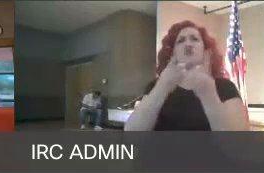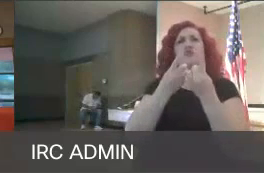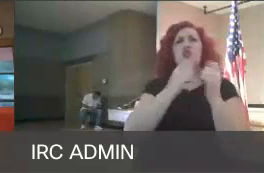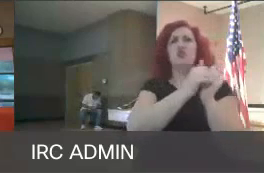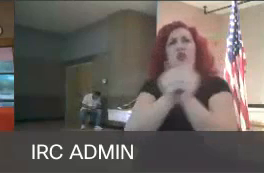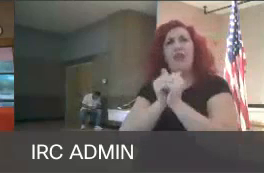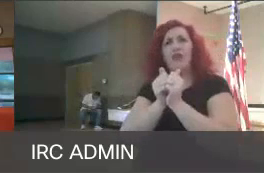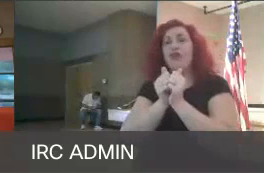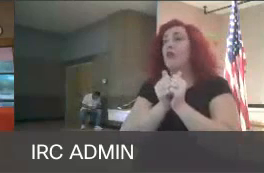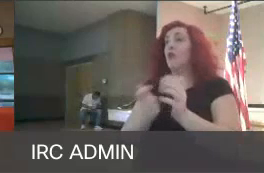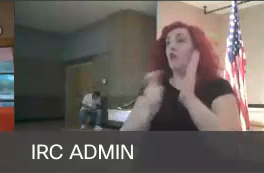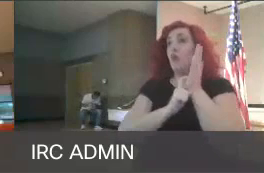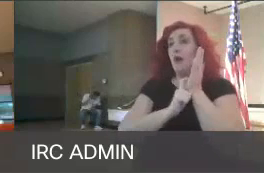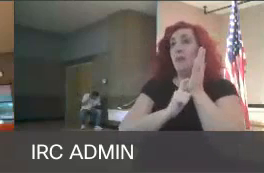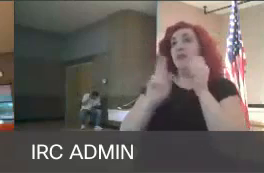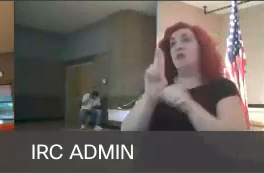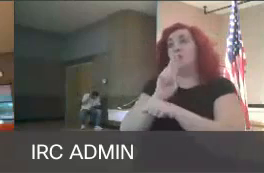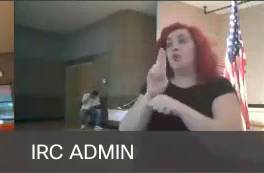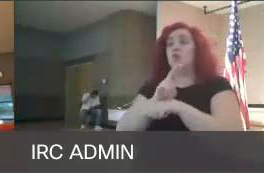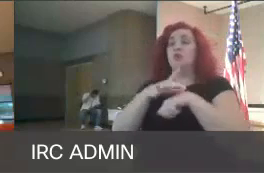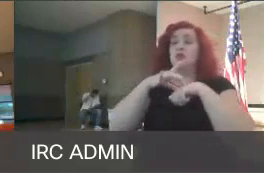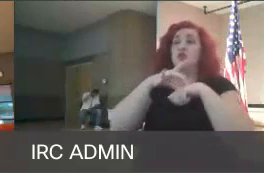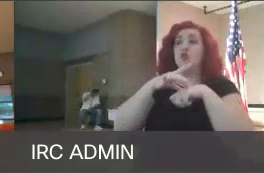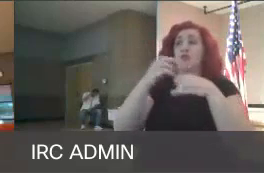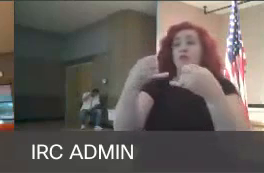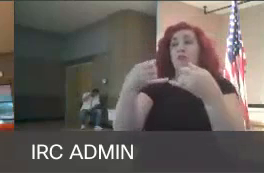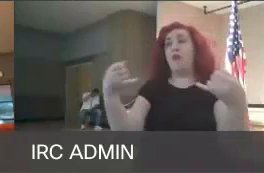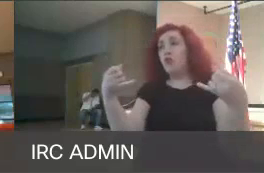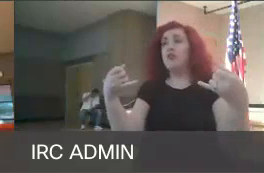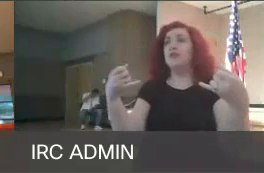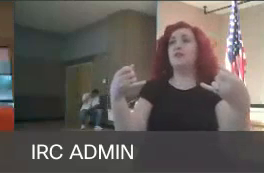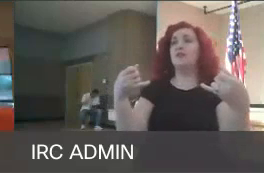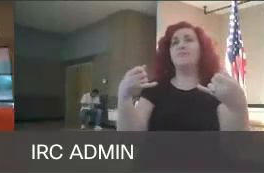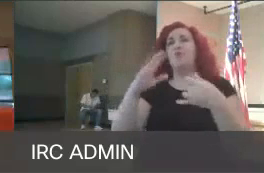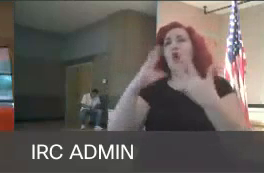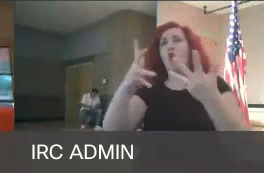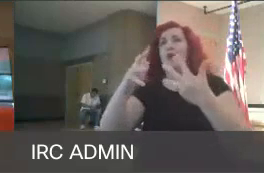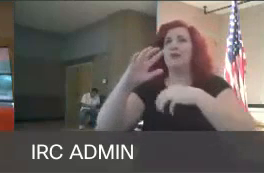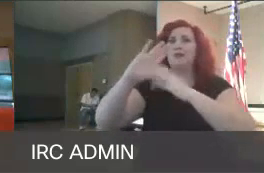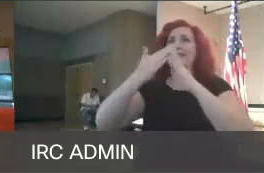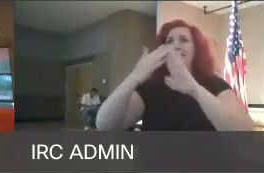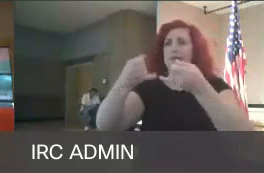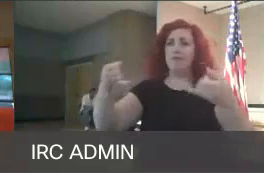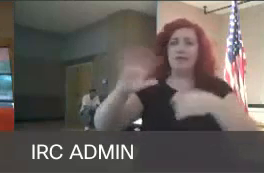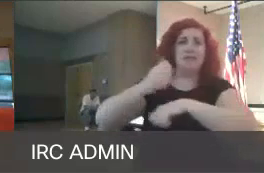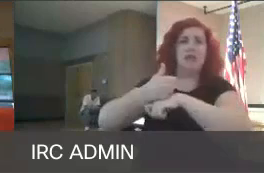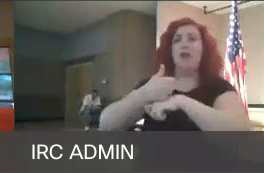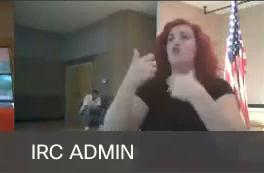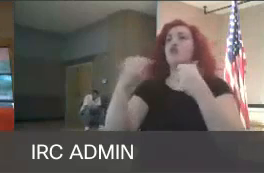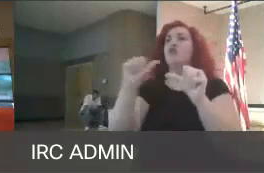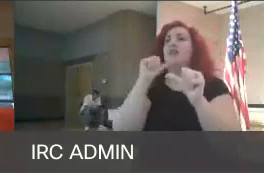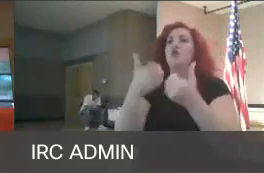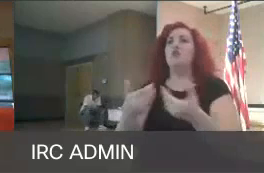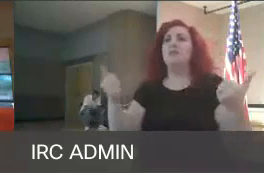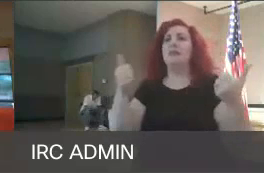same district with each other. There's also a requirement to use some geographic boundaries, existing city lines, try